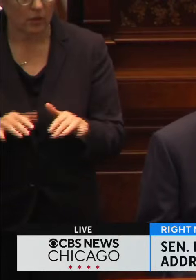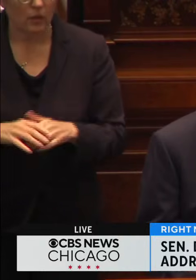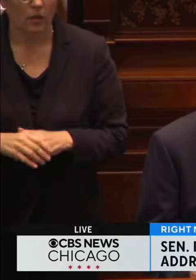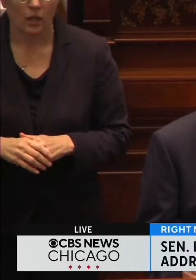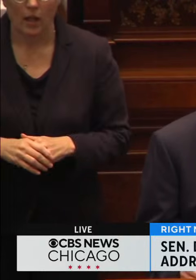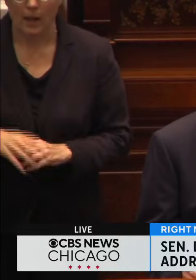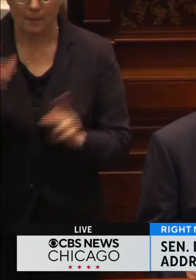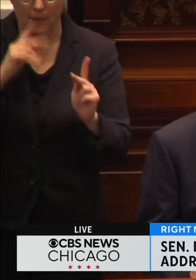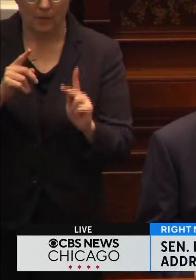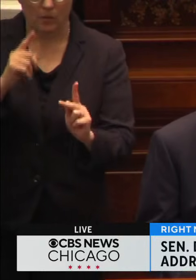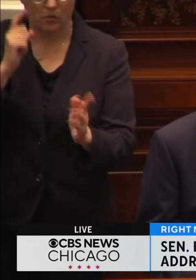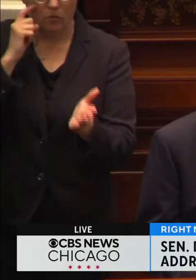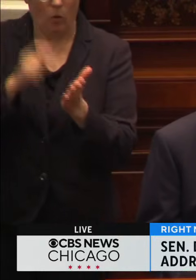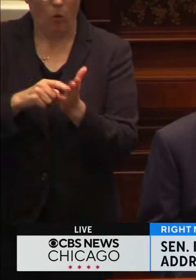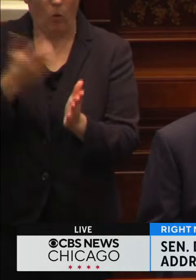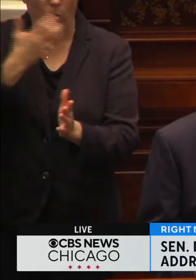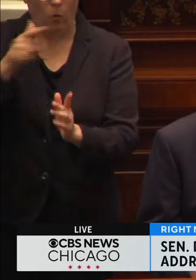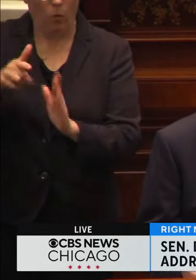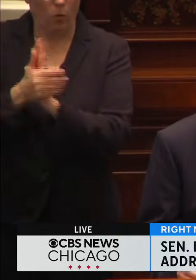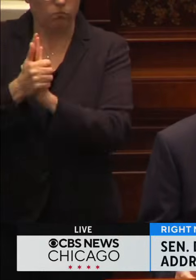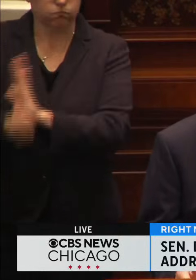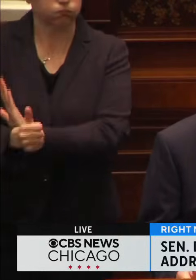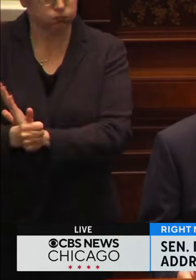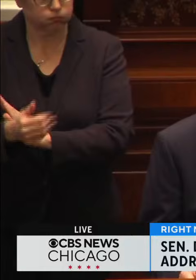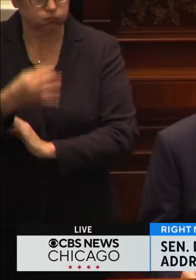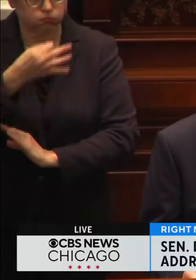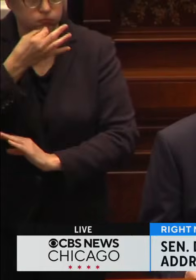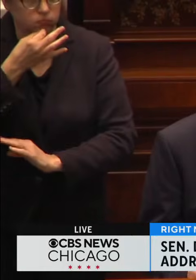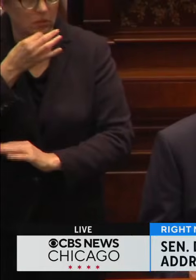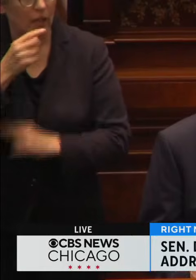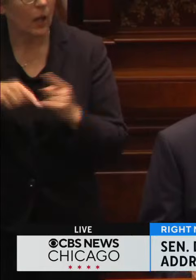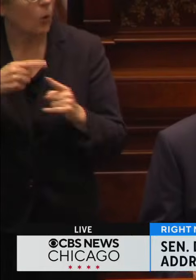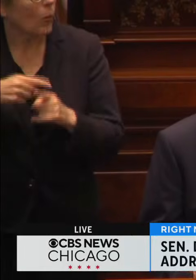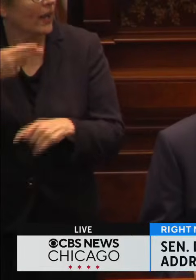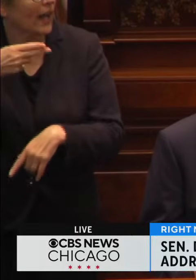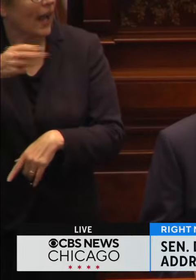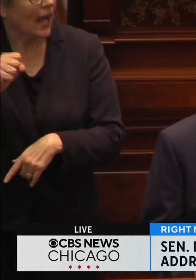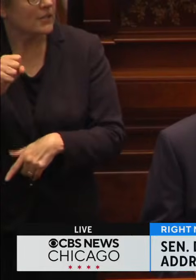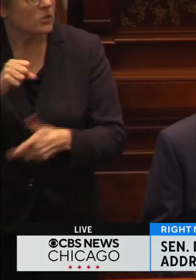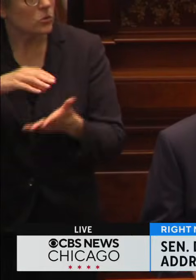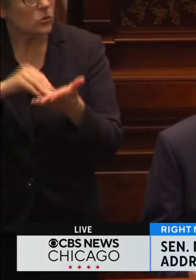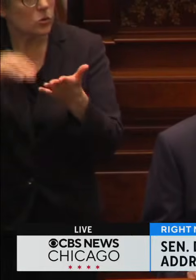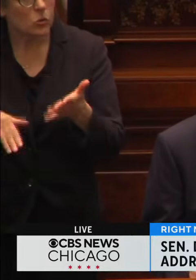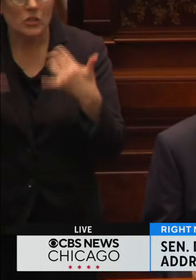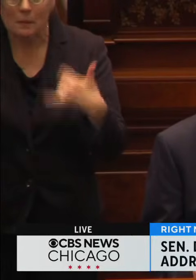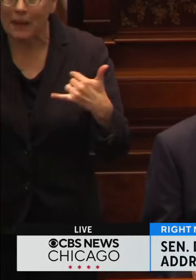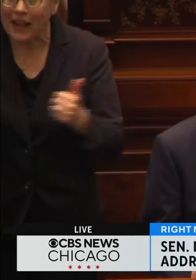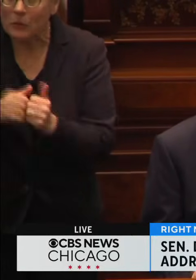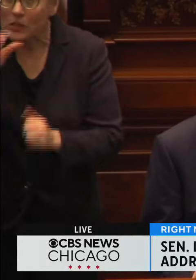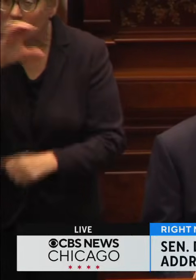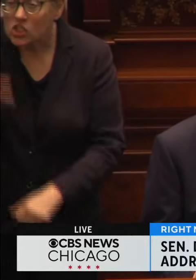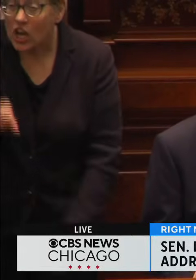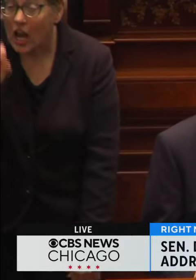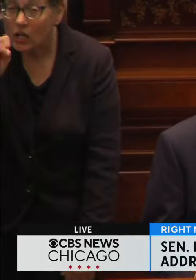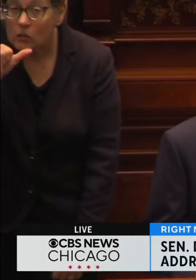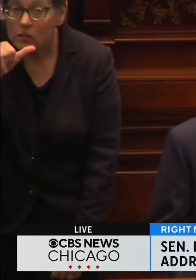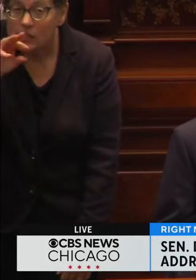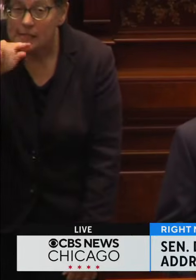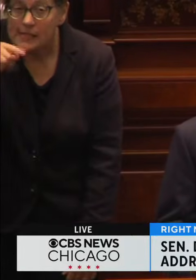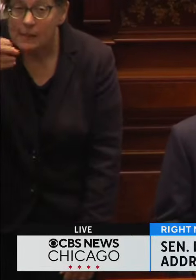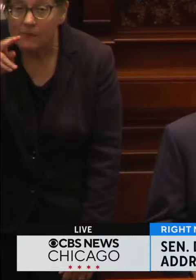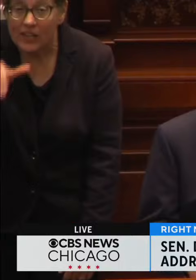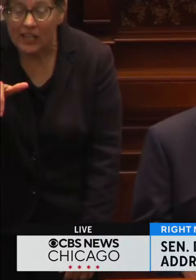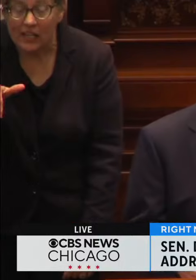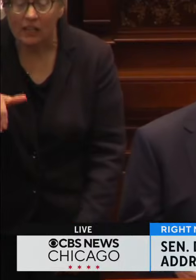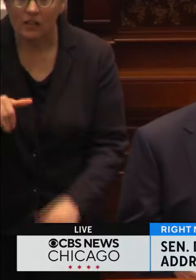being extraordinary. And as a high school student, played with the Chicago Symphony. How about that? So they